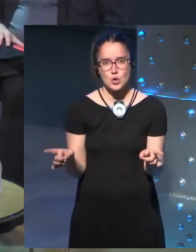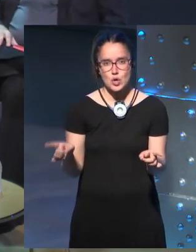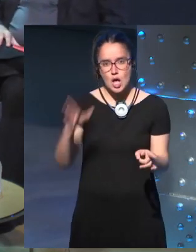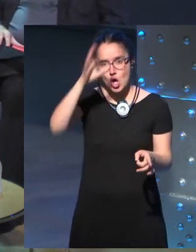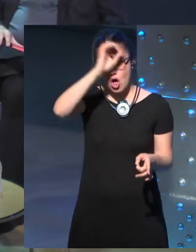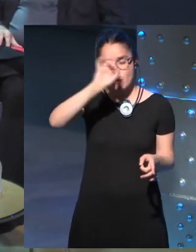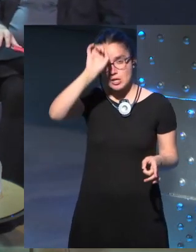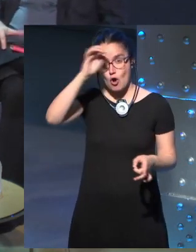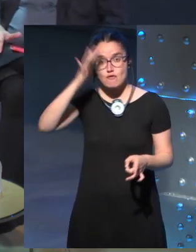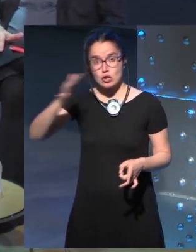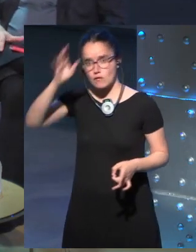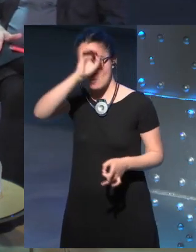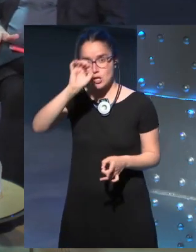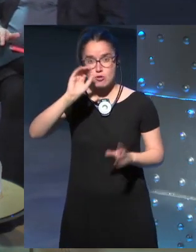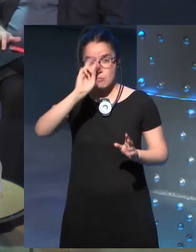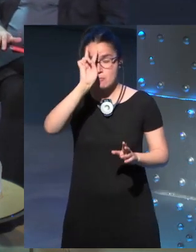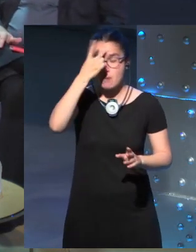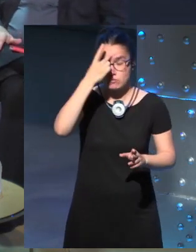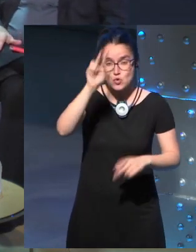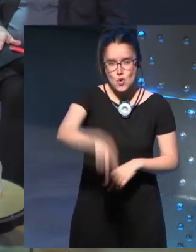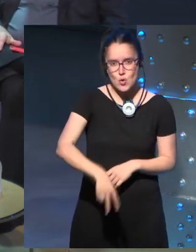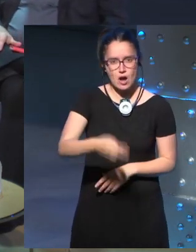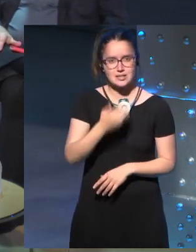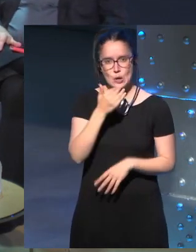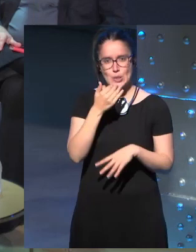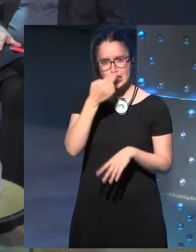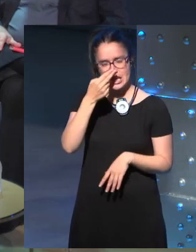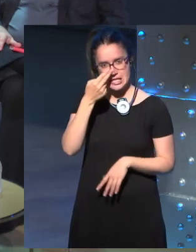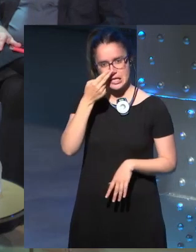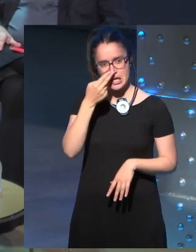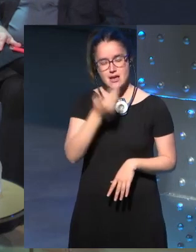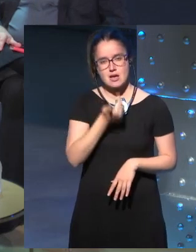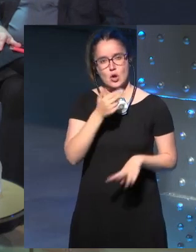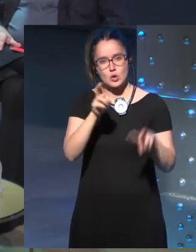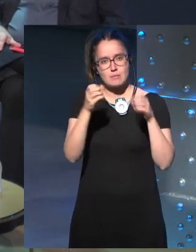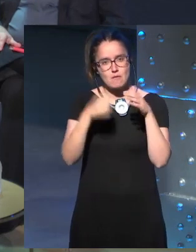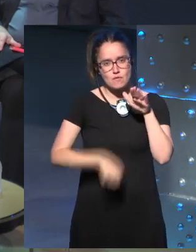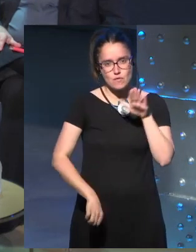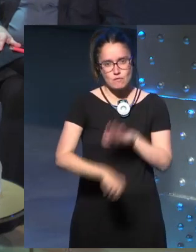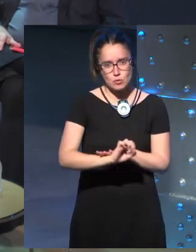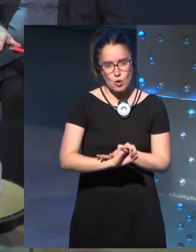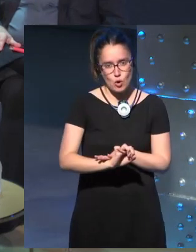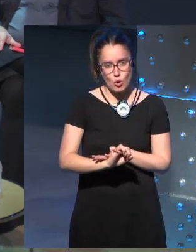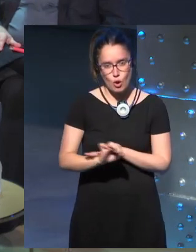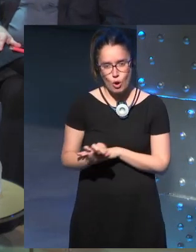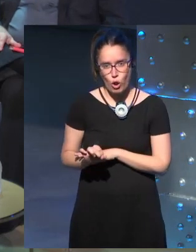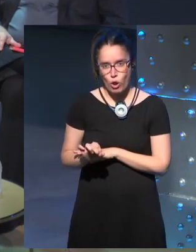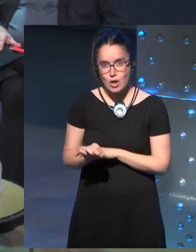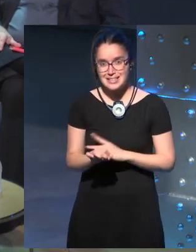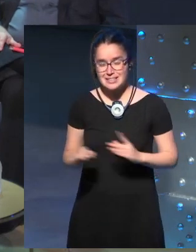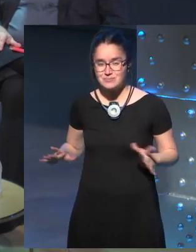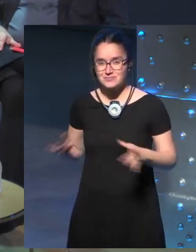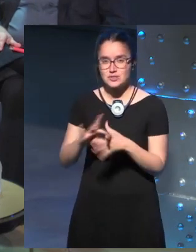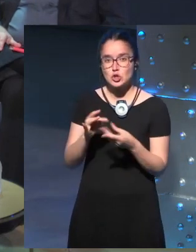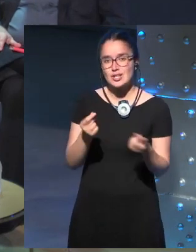philosophy. So that's interesting. There's something about football in relationship to